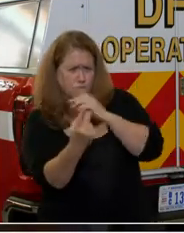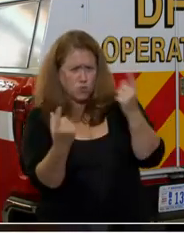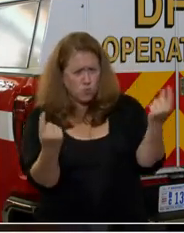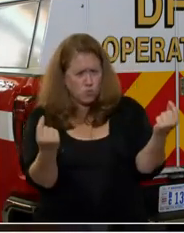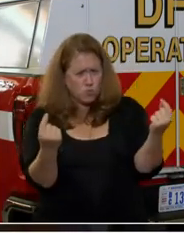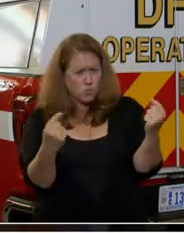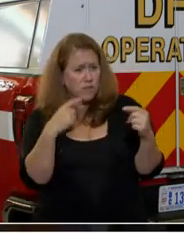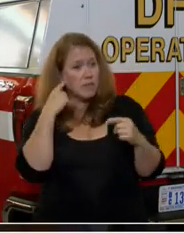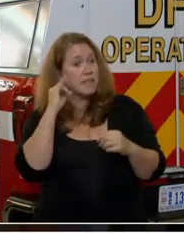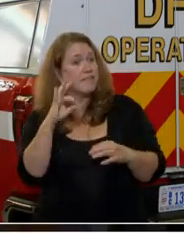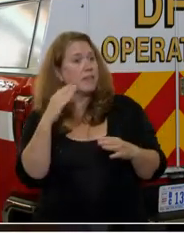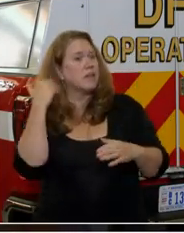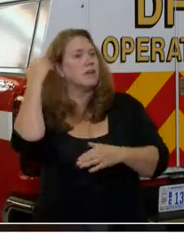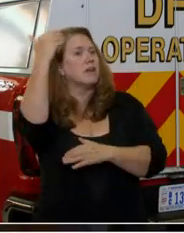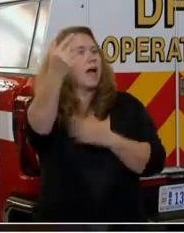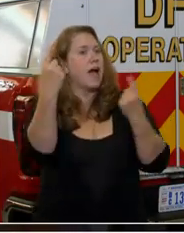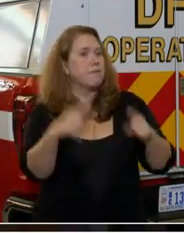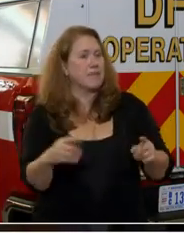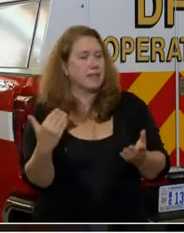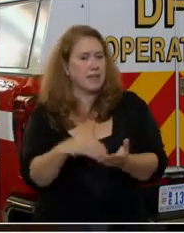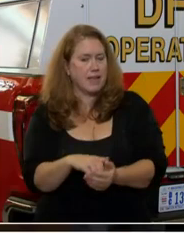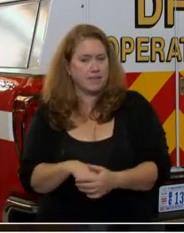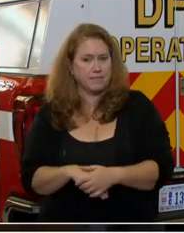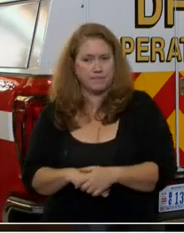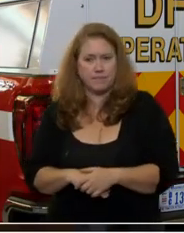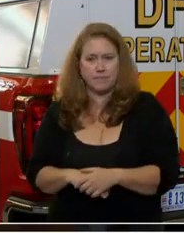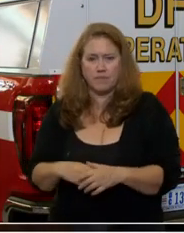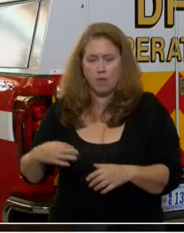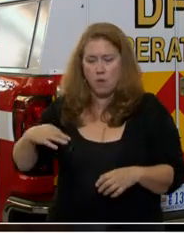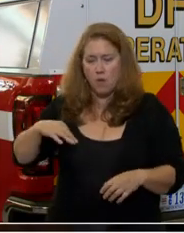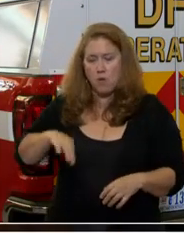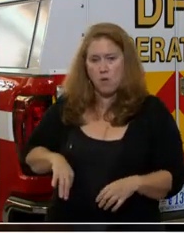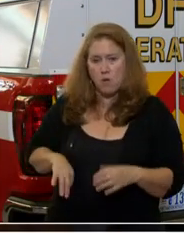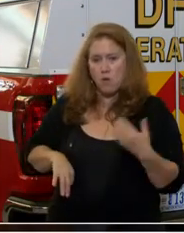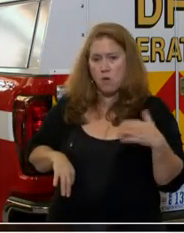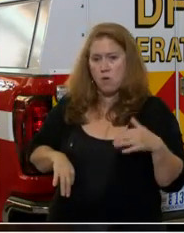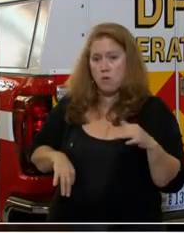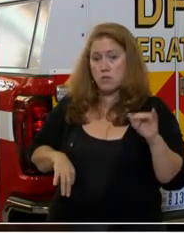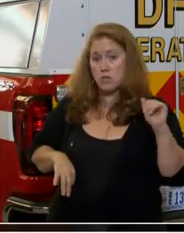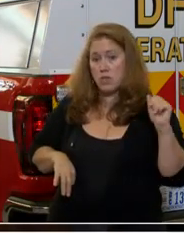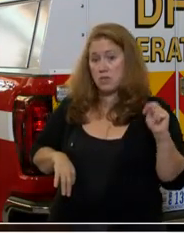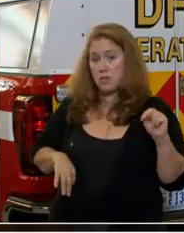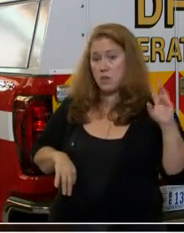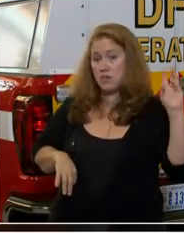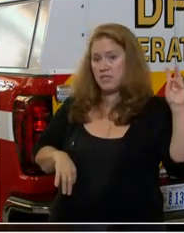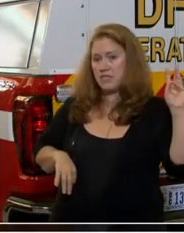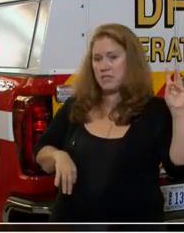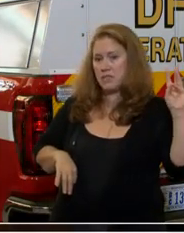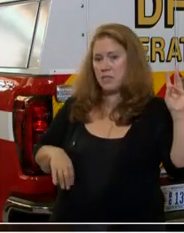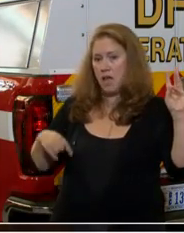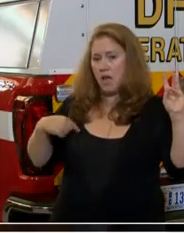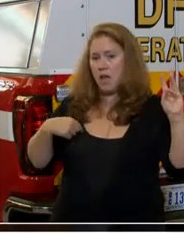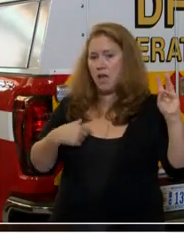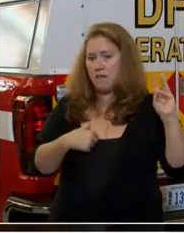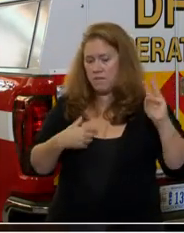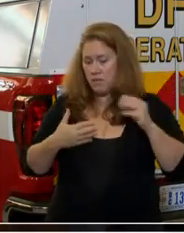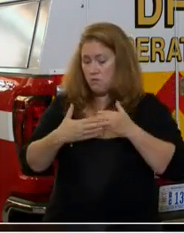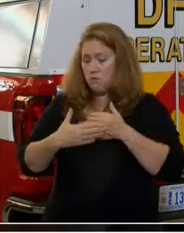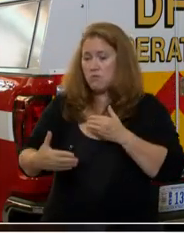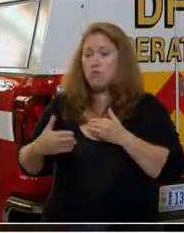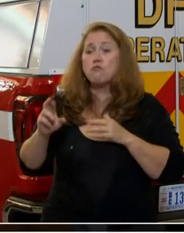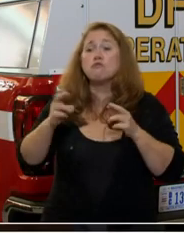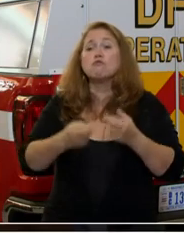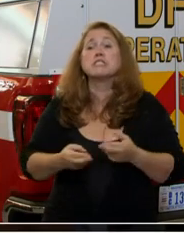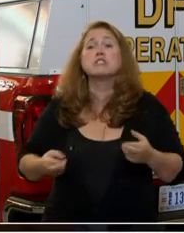6th, we see it on climate-driven events, and we see it every day in the creativity in solving problems that our